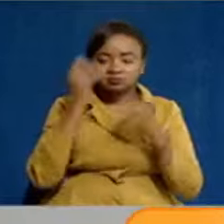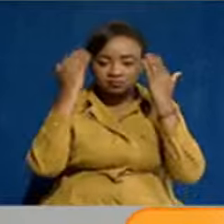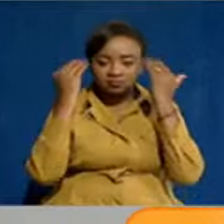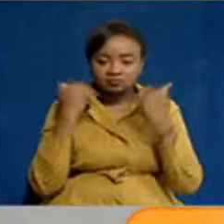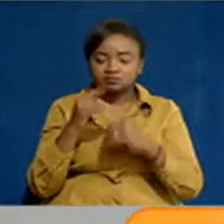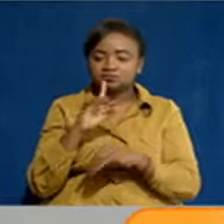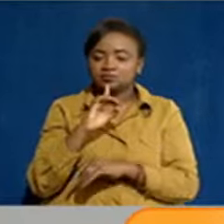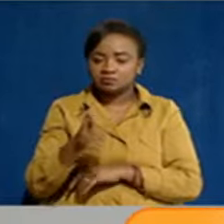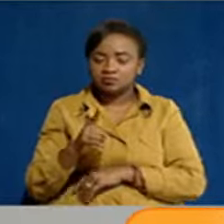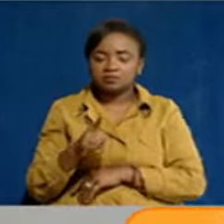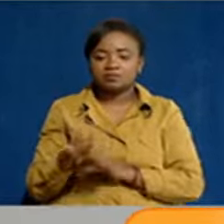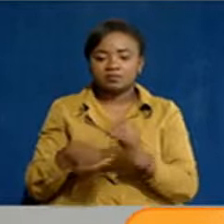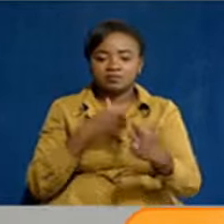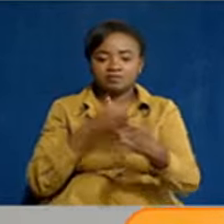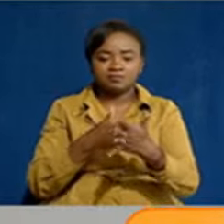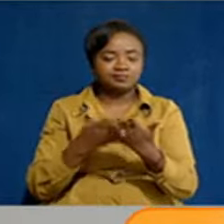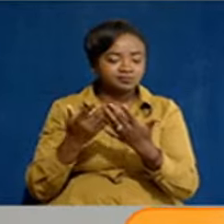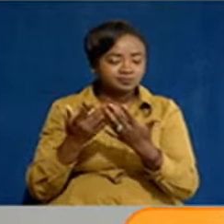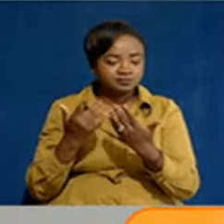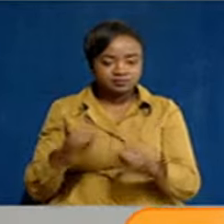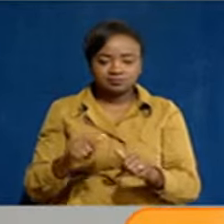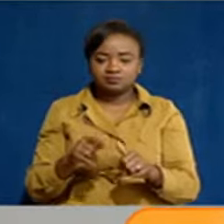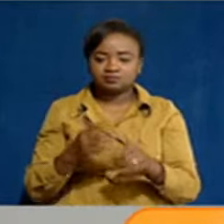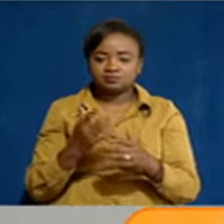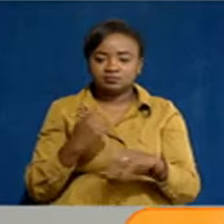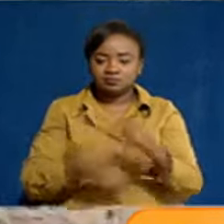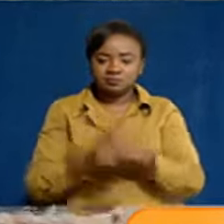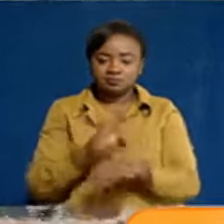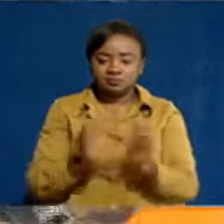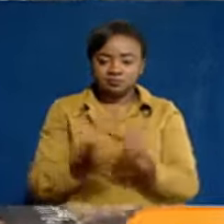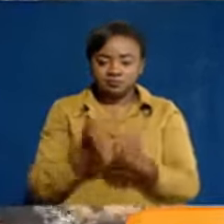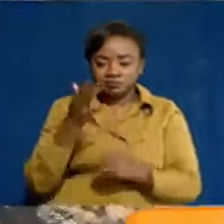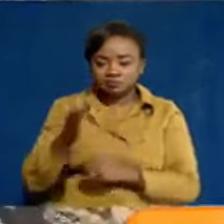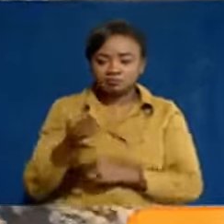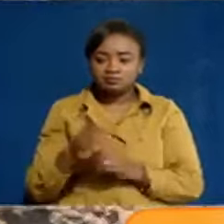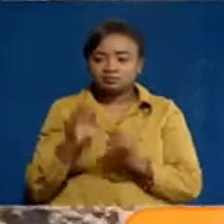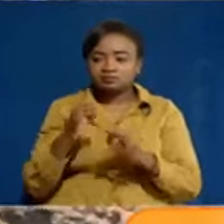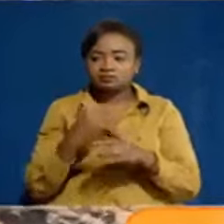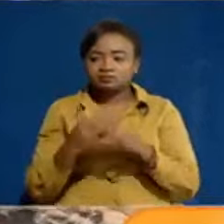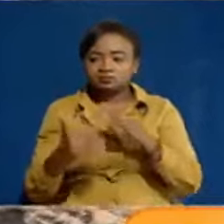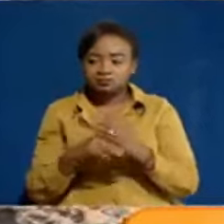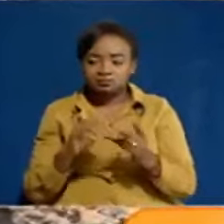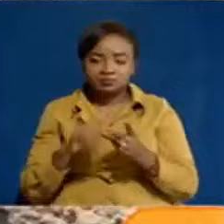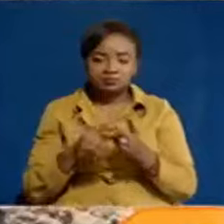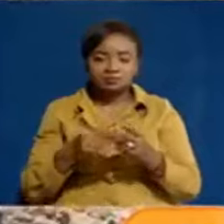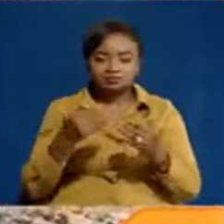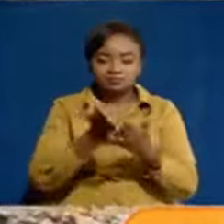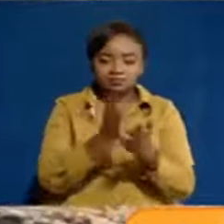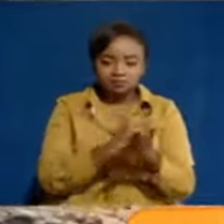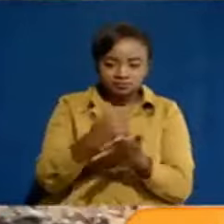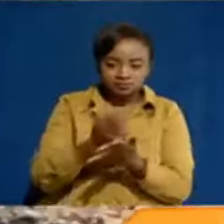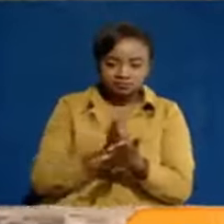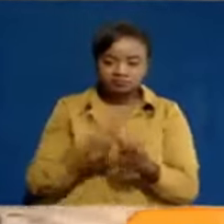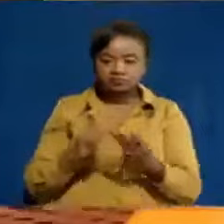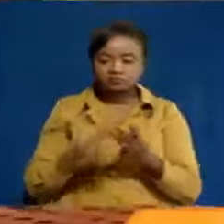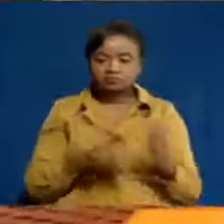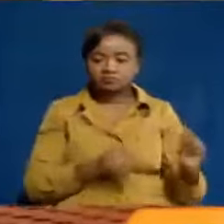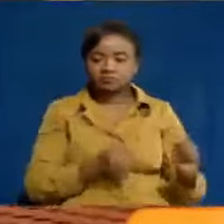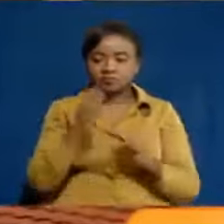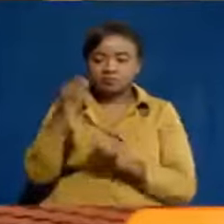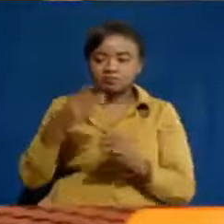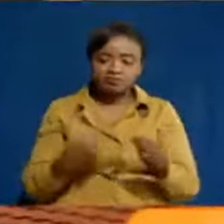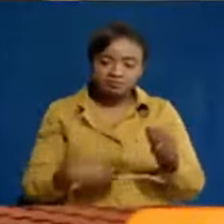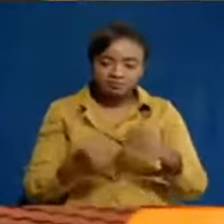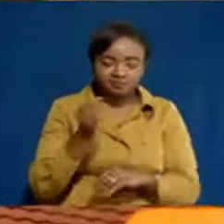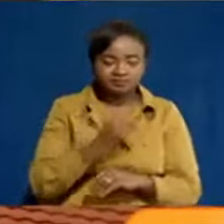July put a stop to alienation of the land, either by construction, subdivision, transfer or